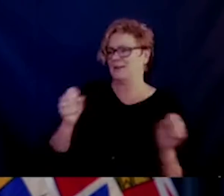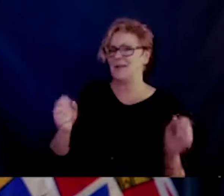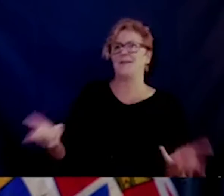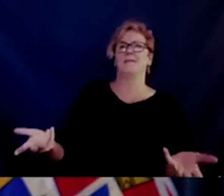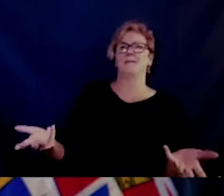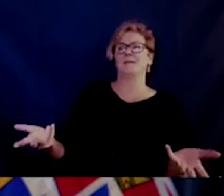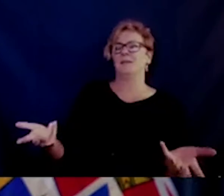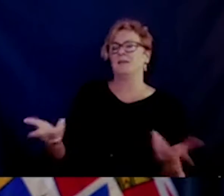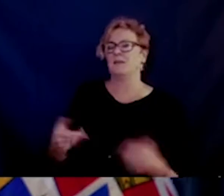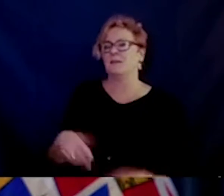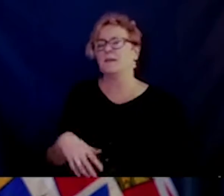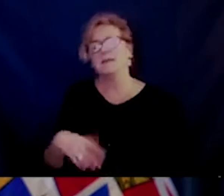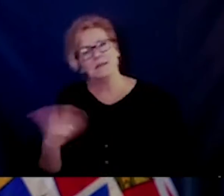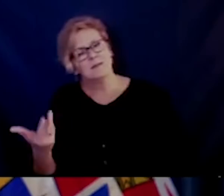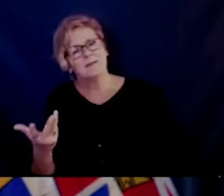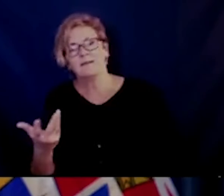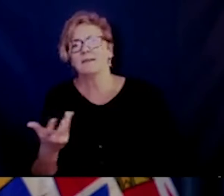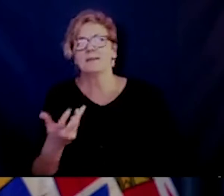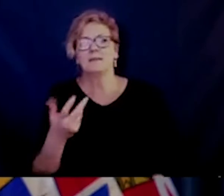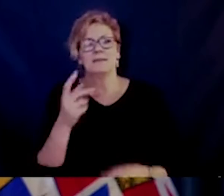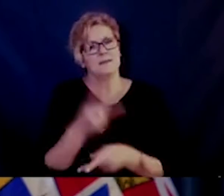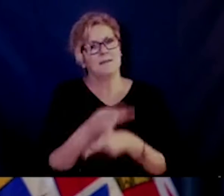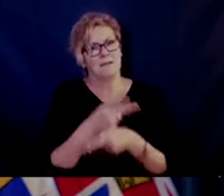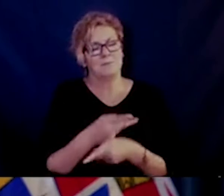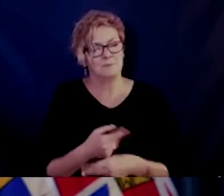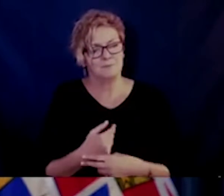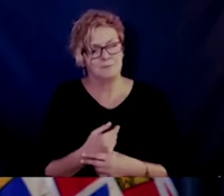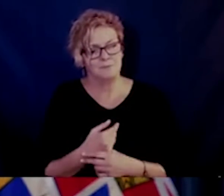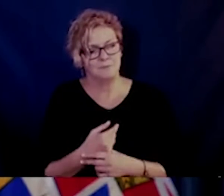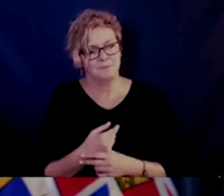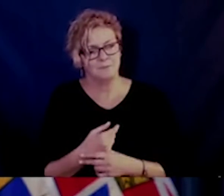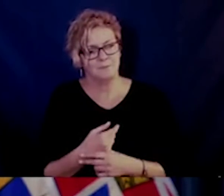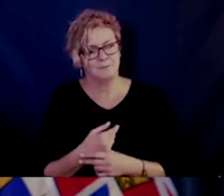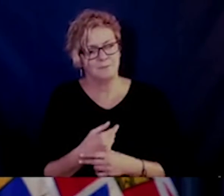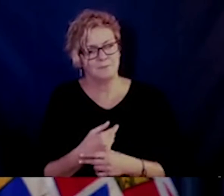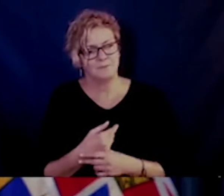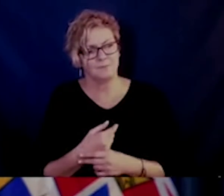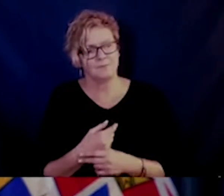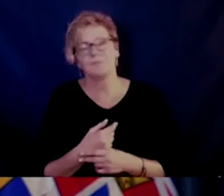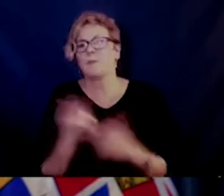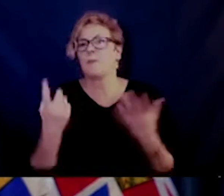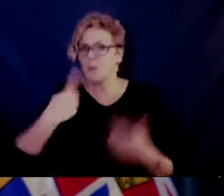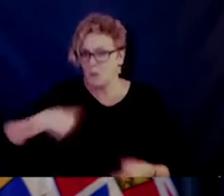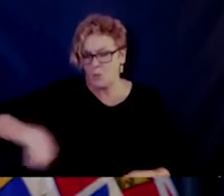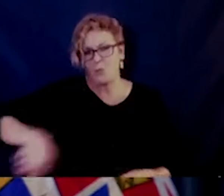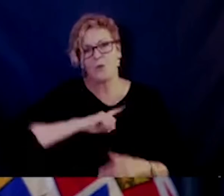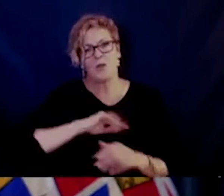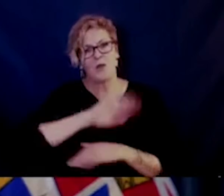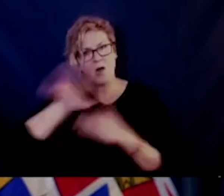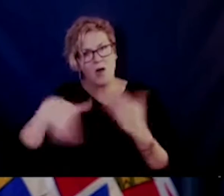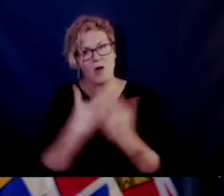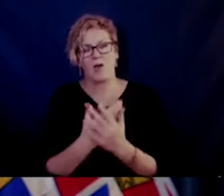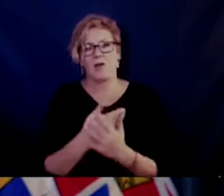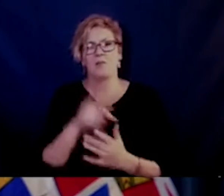it's challenging to hear this, but we need to buckle down and we need to have respect for each other and continue to